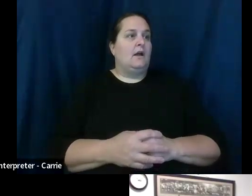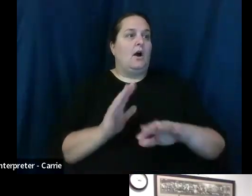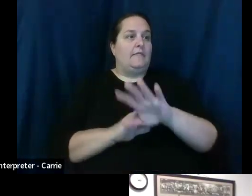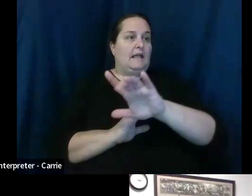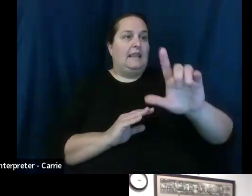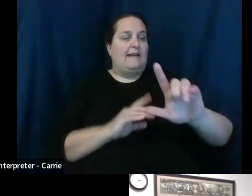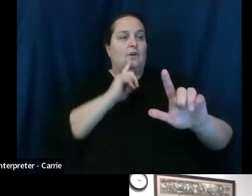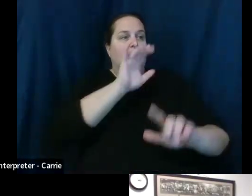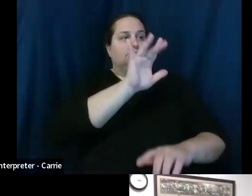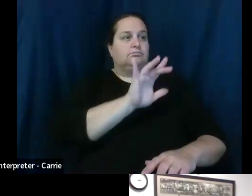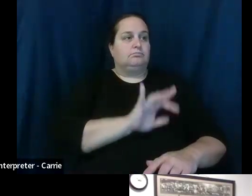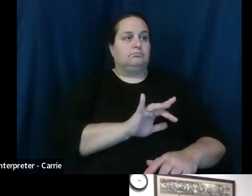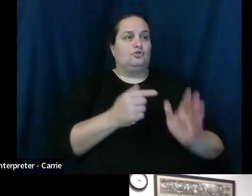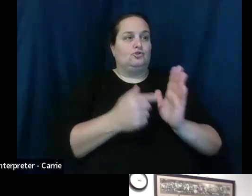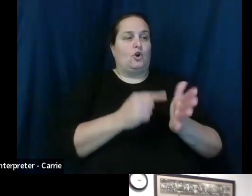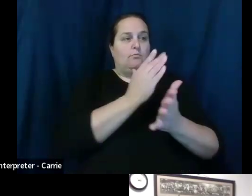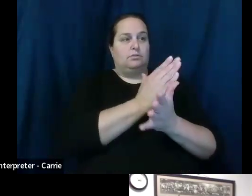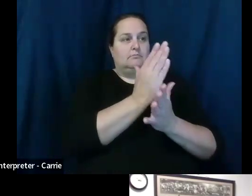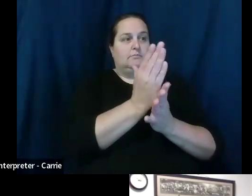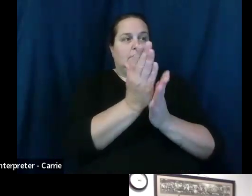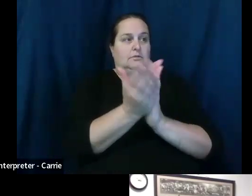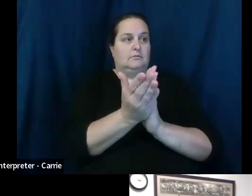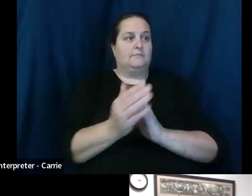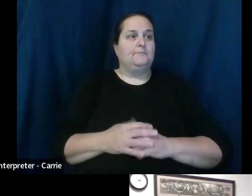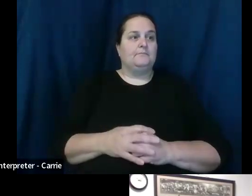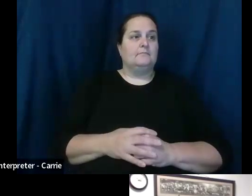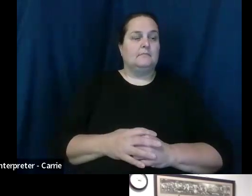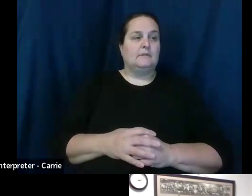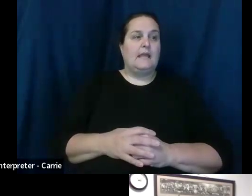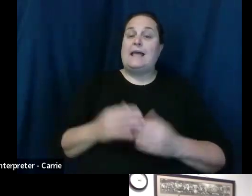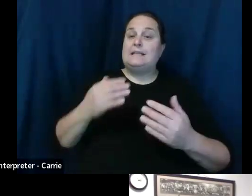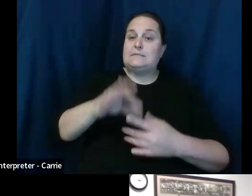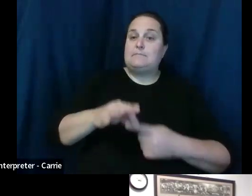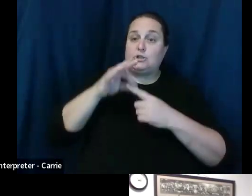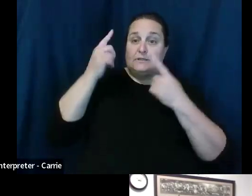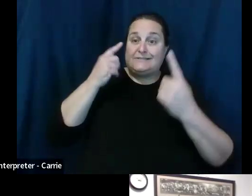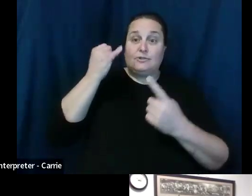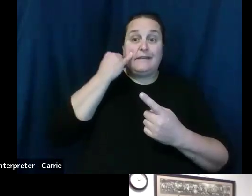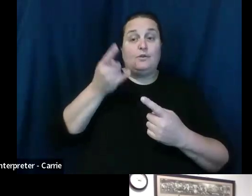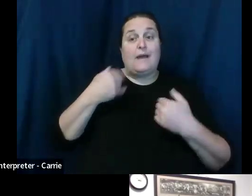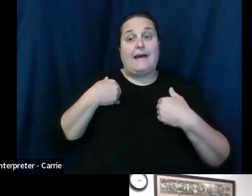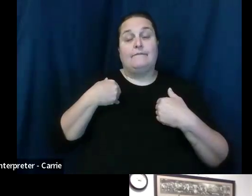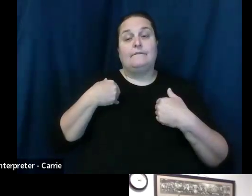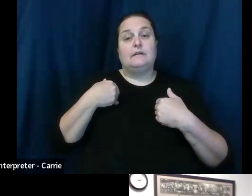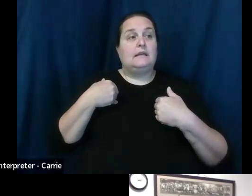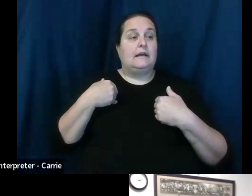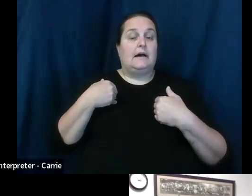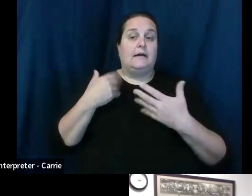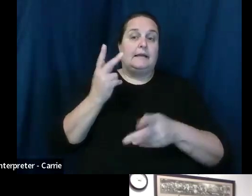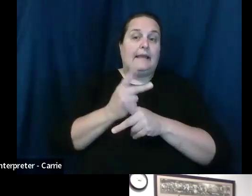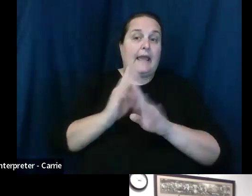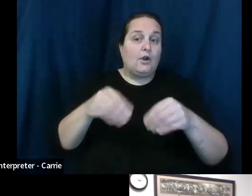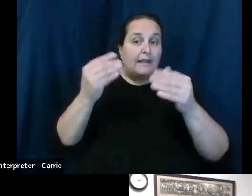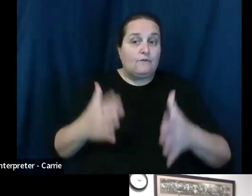our special considerations, extra modules for people who have pets or service animals, caregivers, and anyone who wants to sign up for Alert